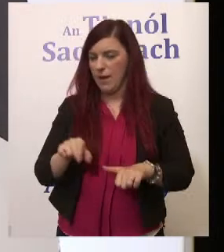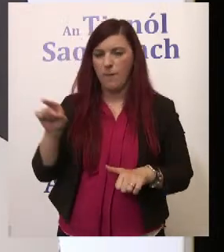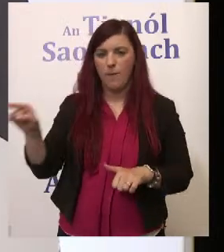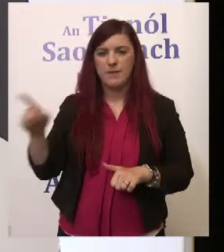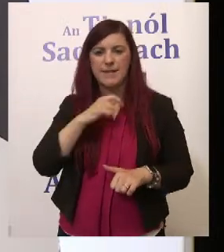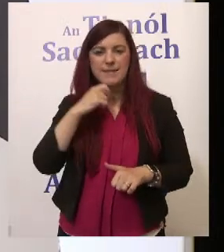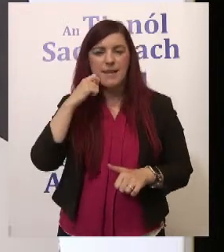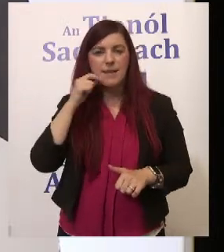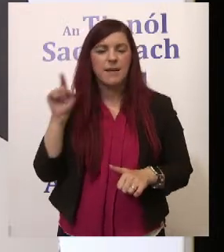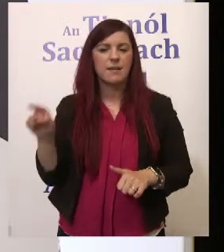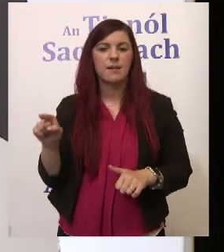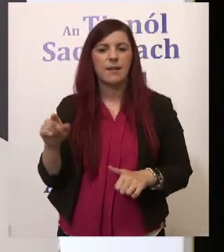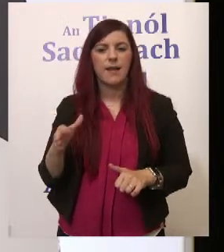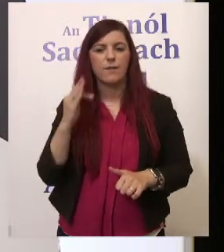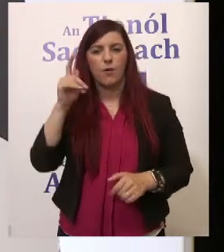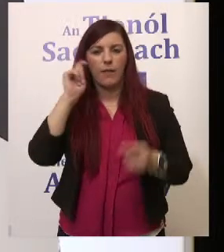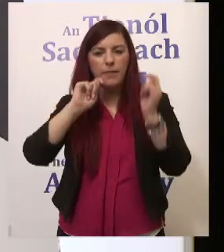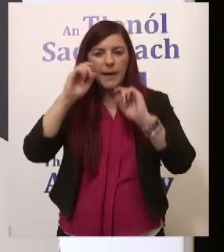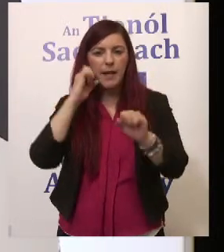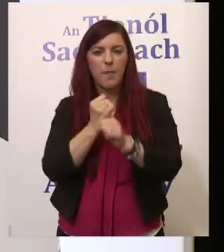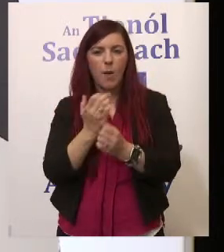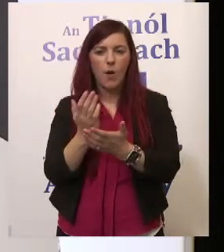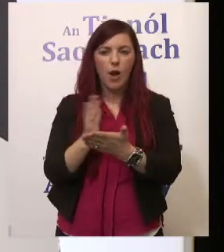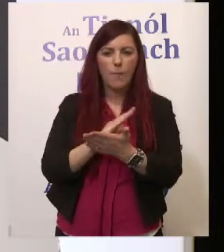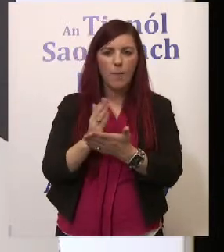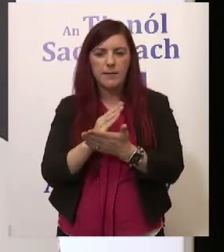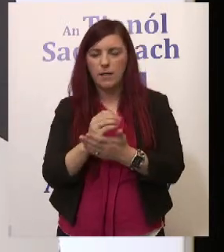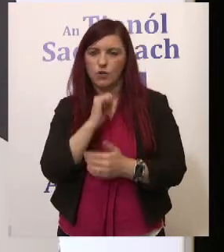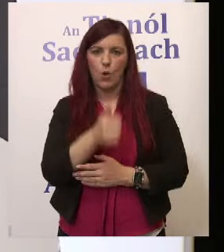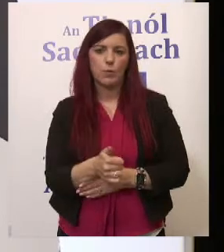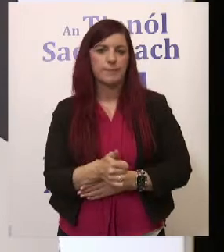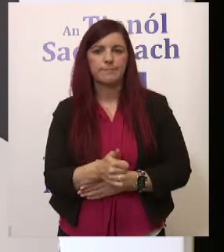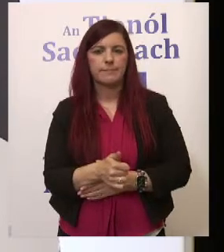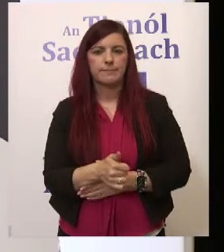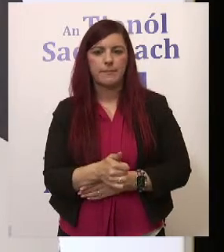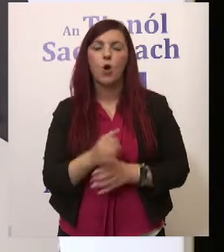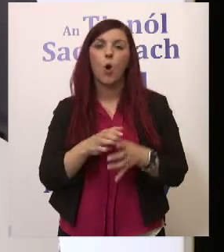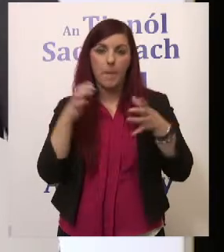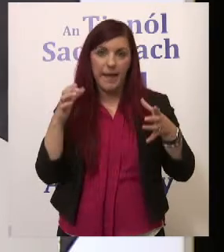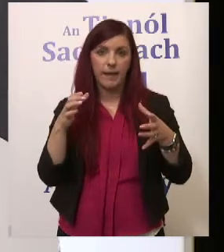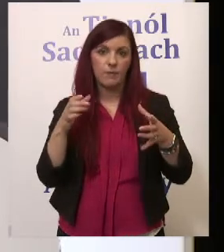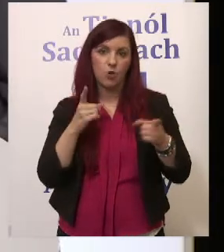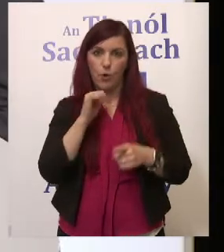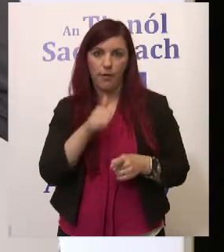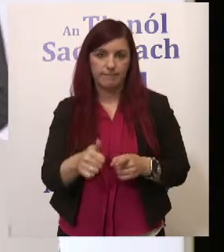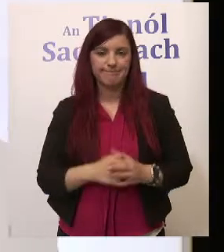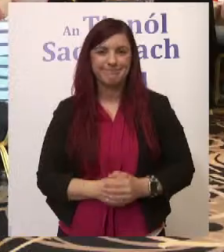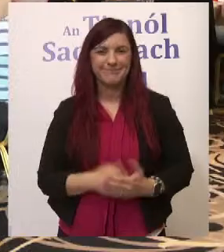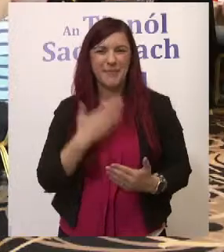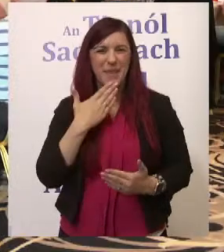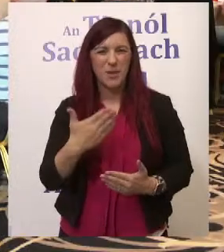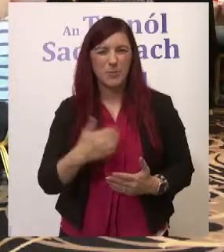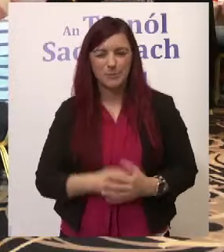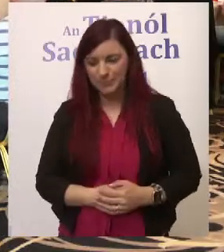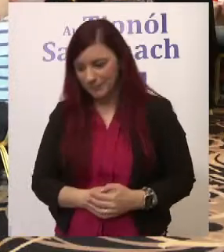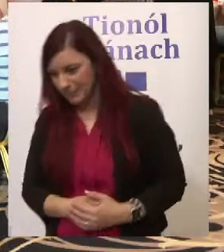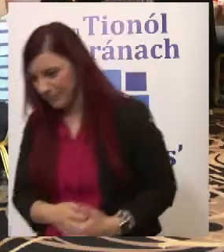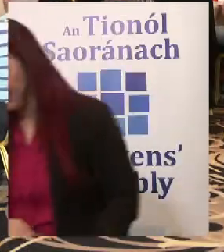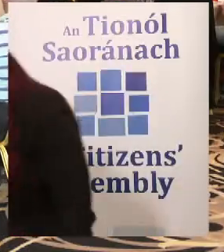If you're considering compromising, don't. Go big. Gurma.